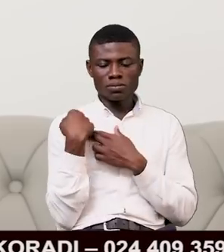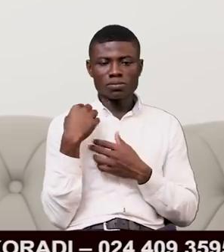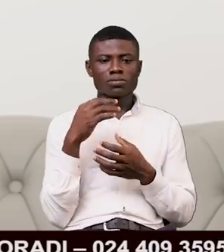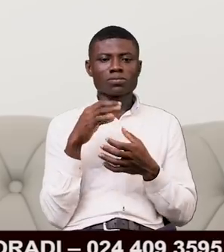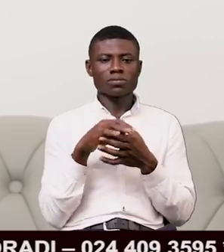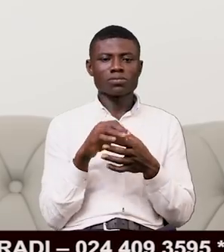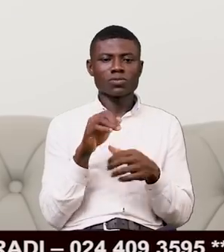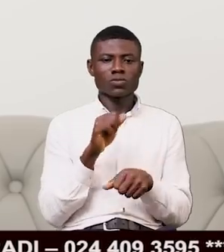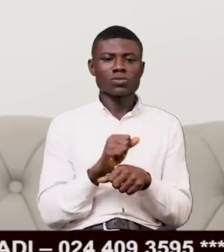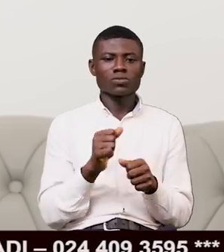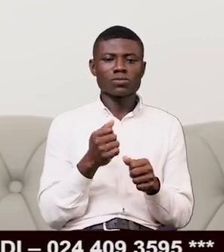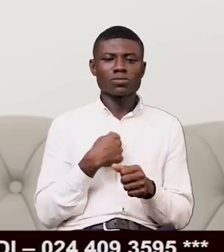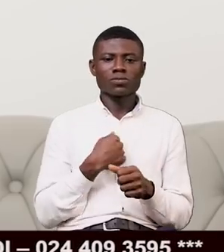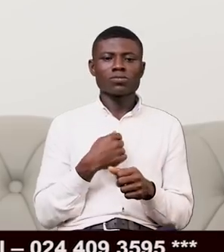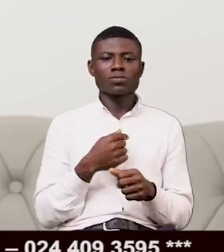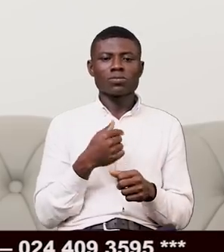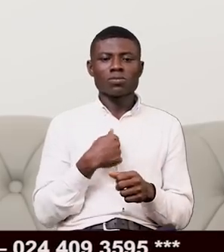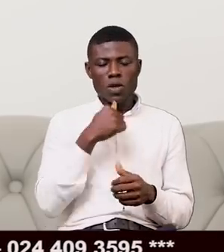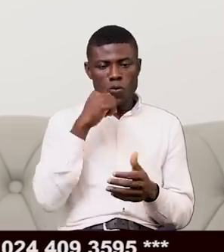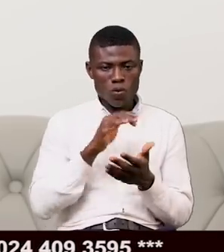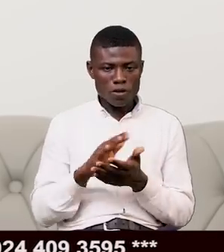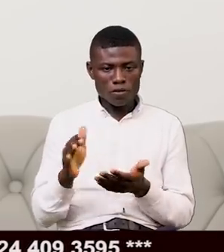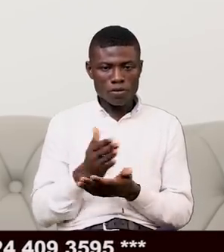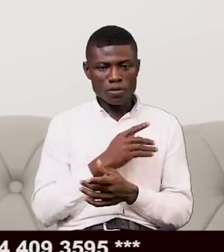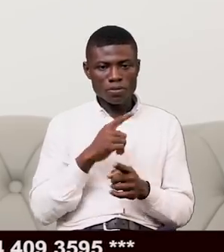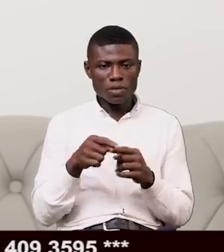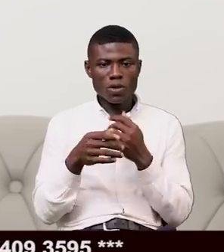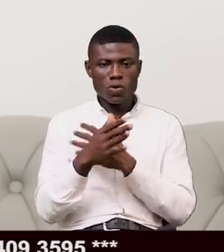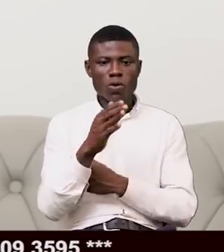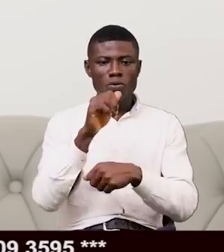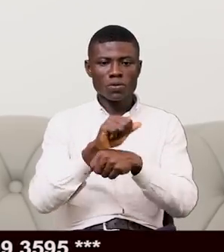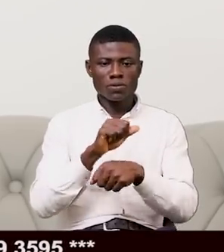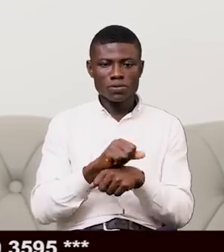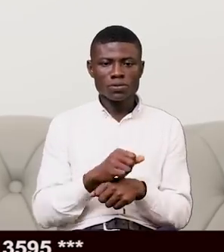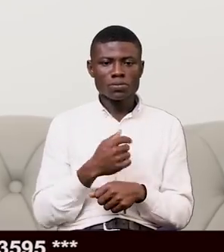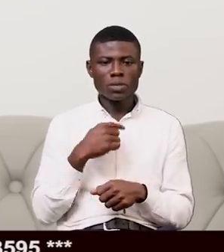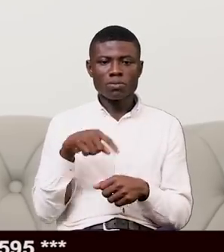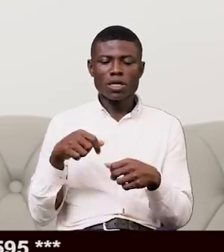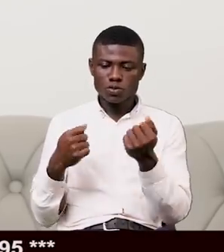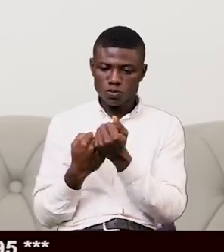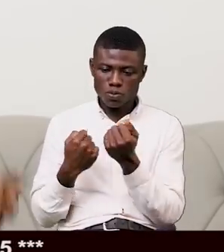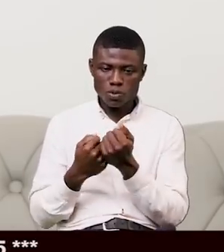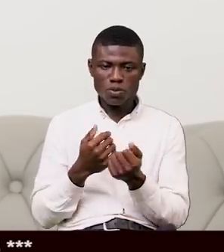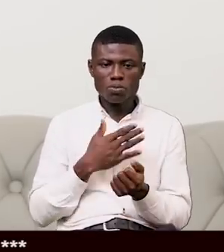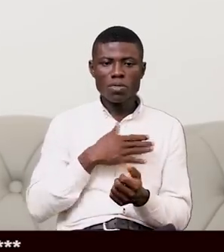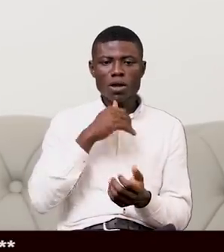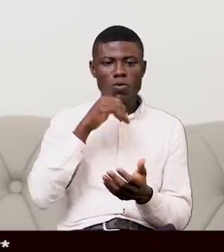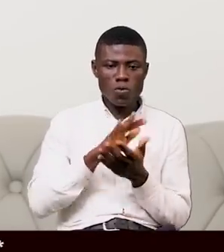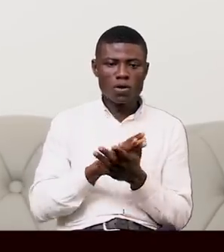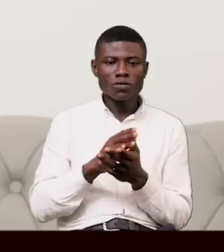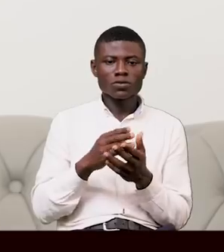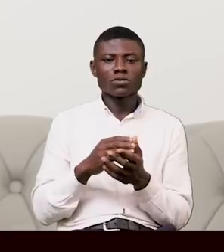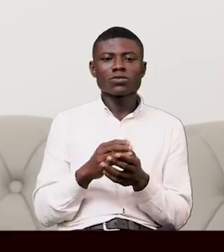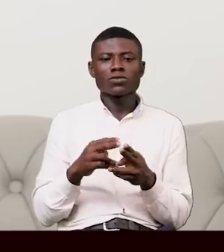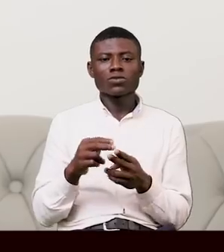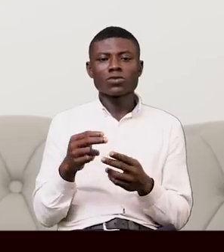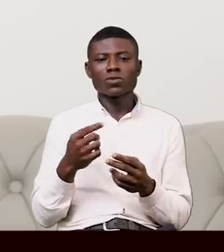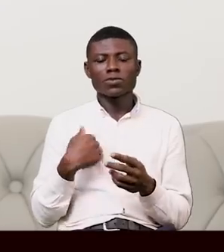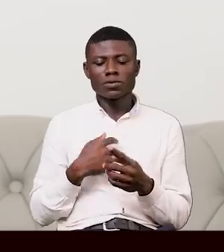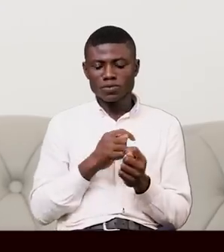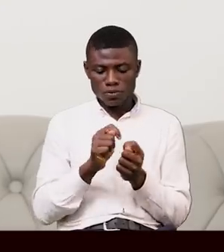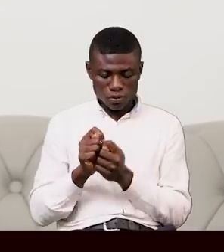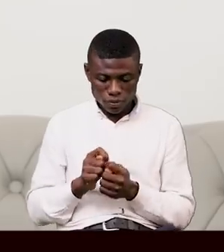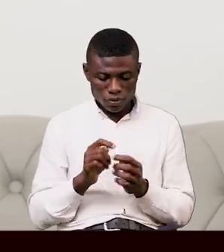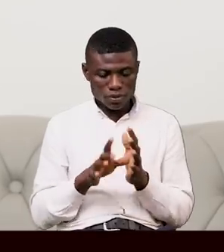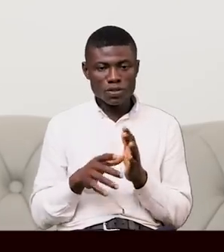horse say. A year made in a ton of the name where you are dear Juma. I was semi supporting or quite bibri so. It yam you near Kaya who